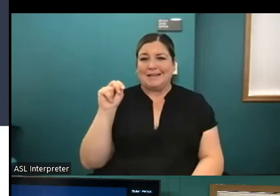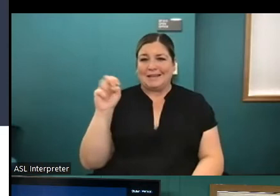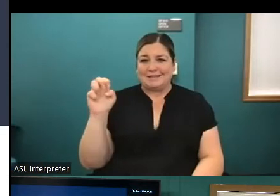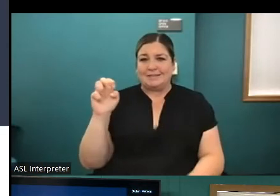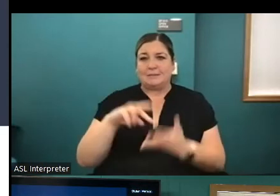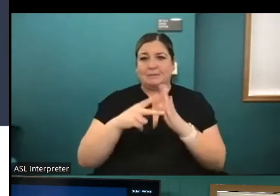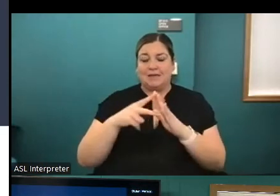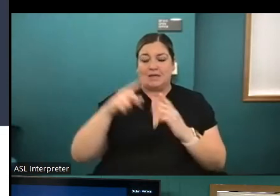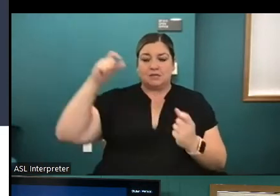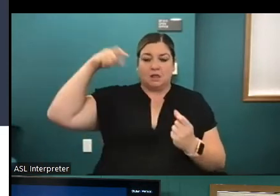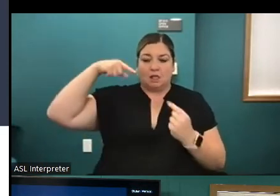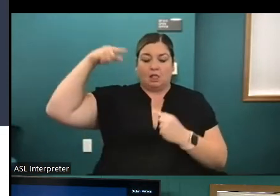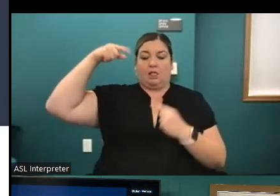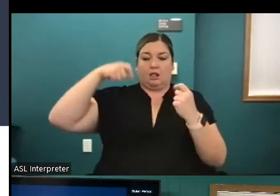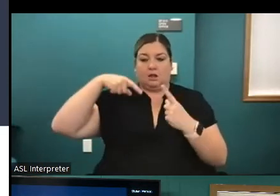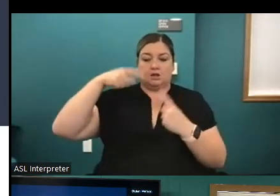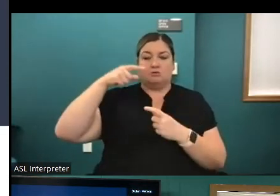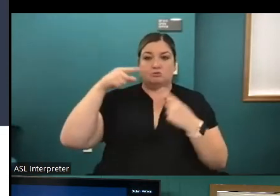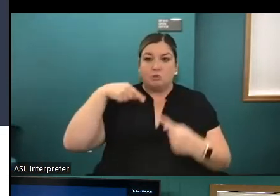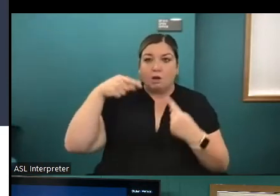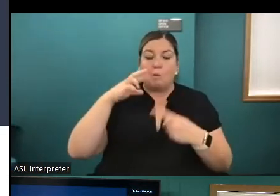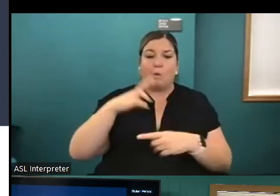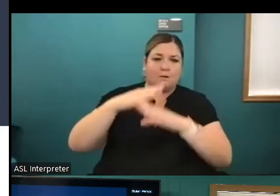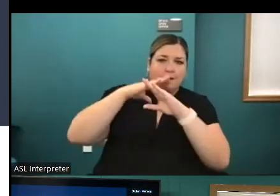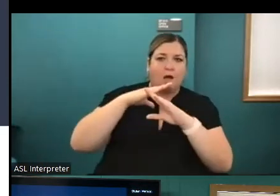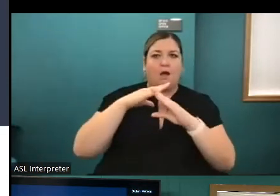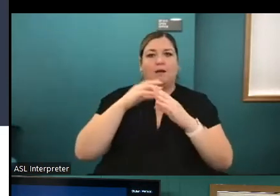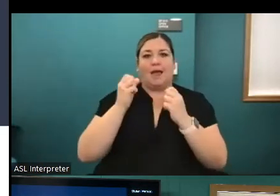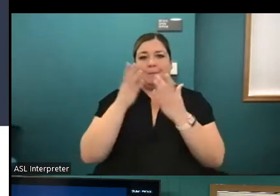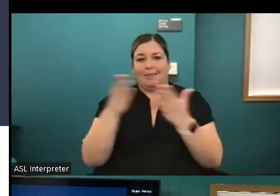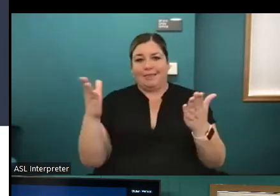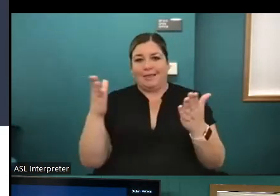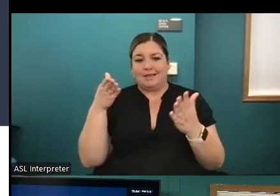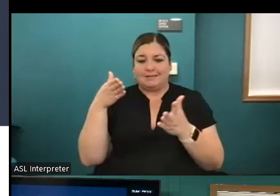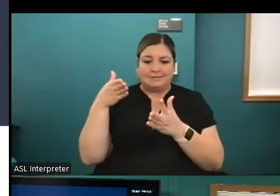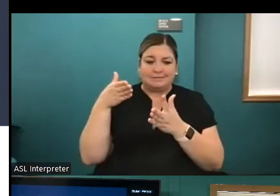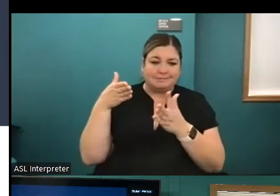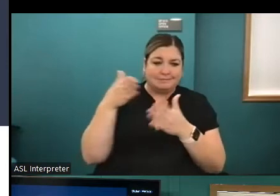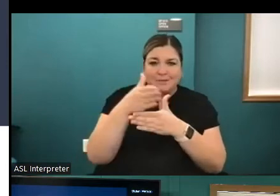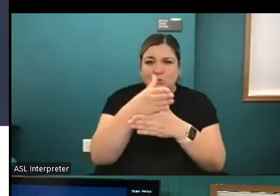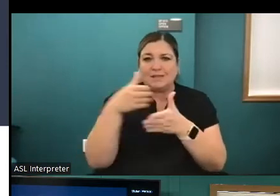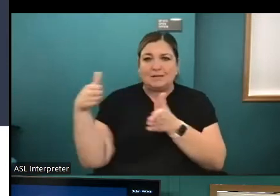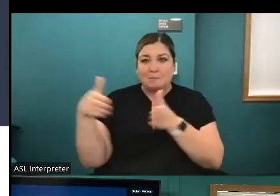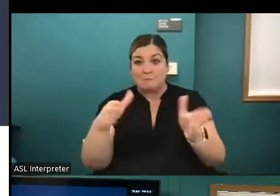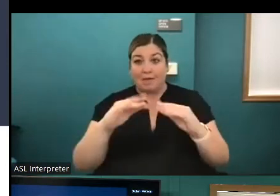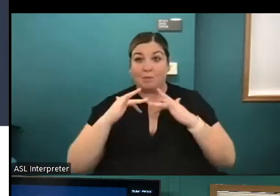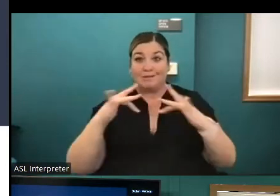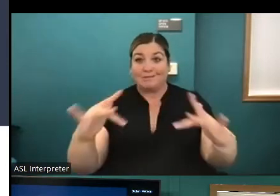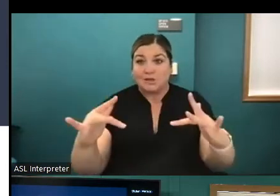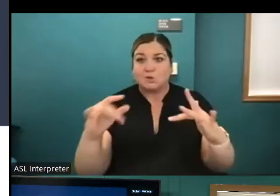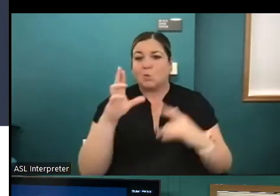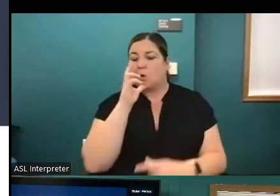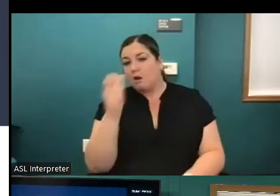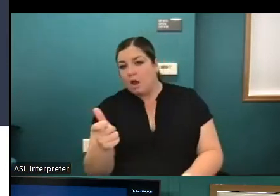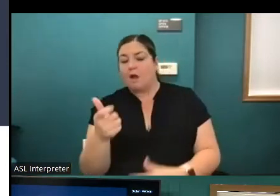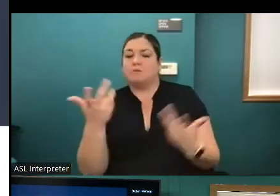stuff is in the way from the electrode to the nerve, how much stuff is in between. So like the pathway, what's being impeded. Yep, you want less. Less is better.